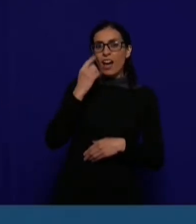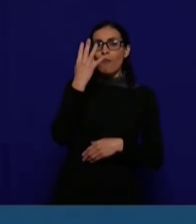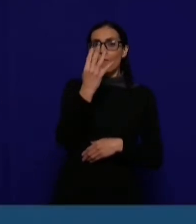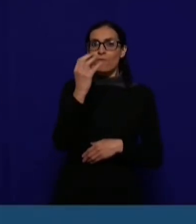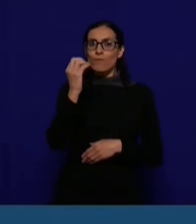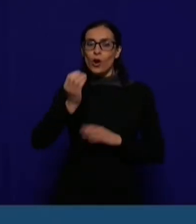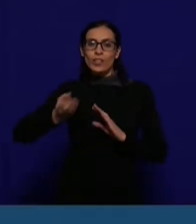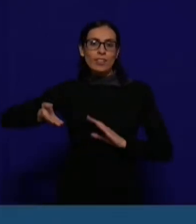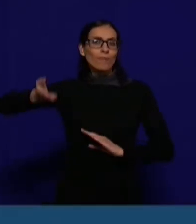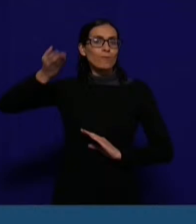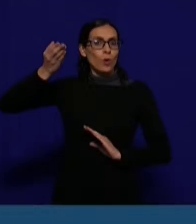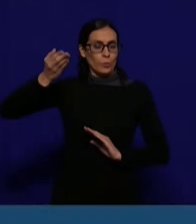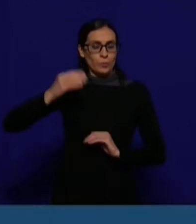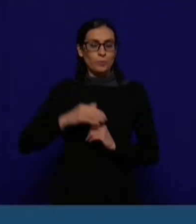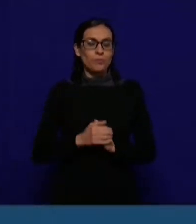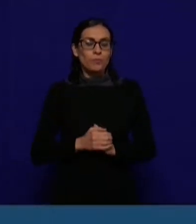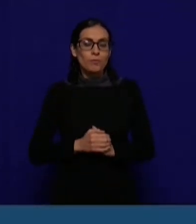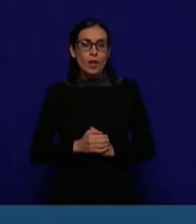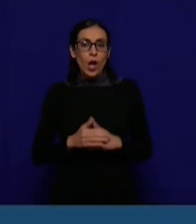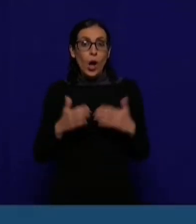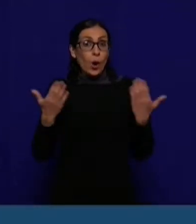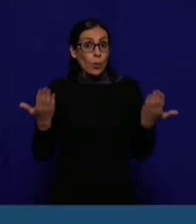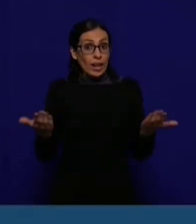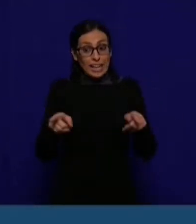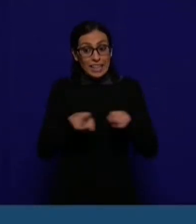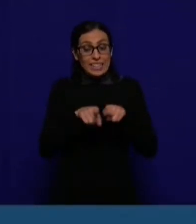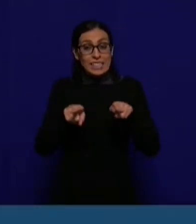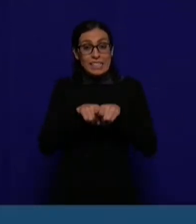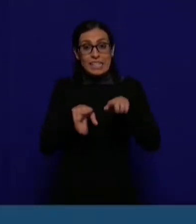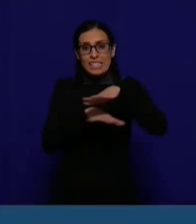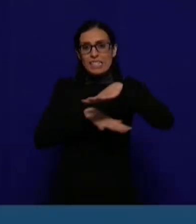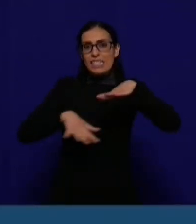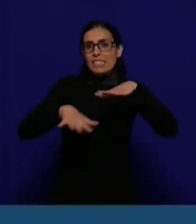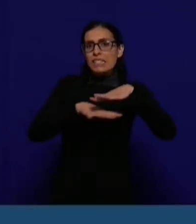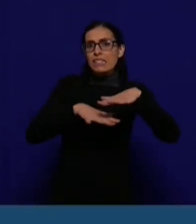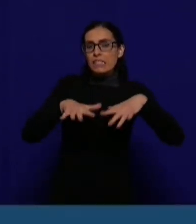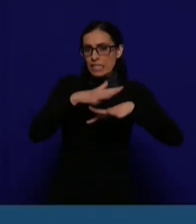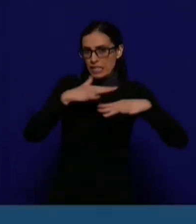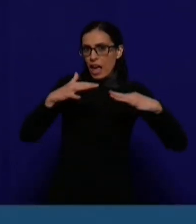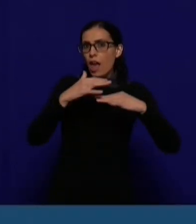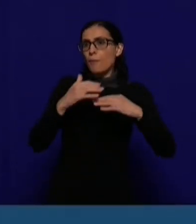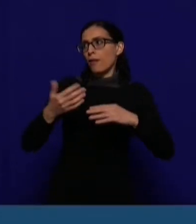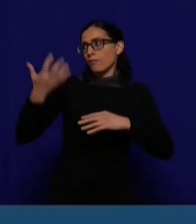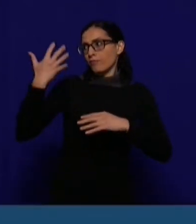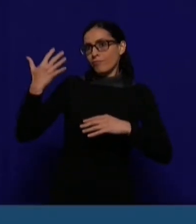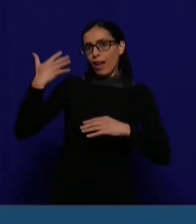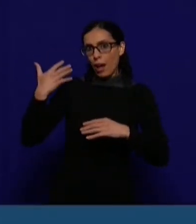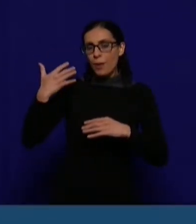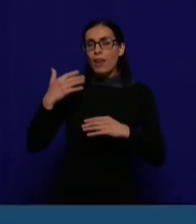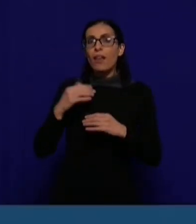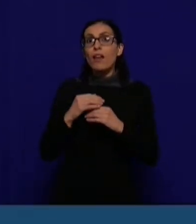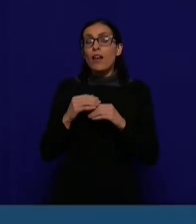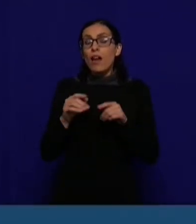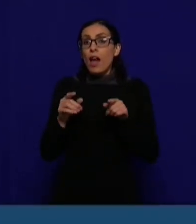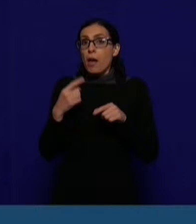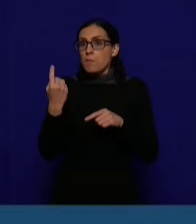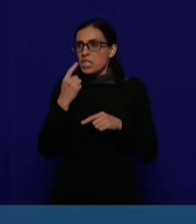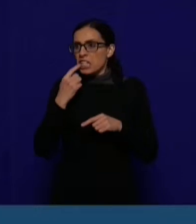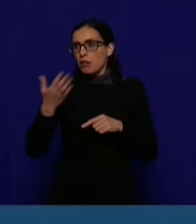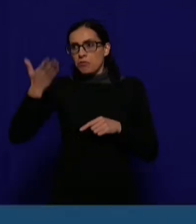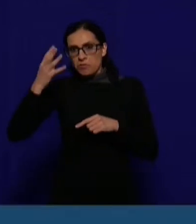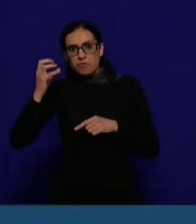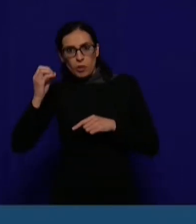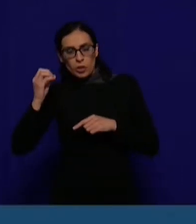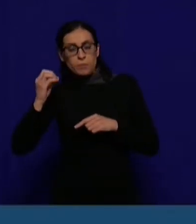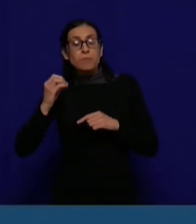minn 40 sena. U allura l-istess sistema bħalma ftaħna għal dawk li għandhom il-fuq minn 50 ukoll inti jekk għandek il-fuq minn